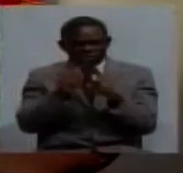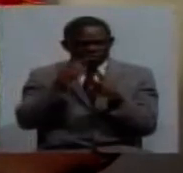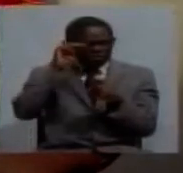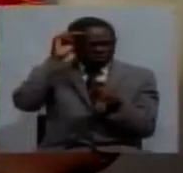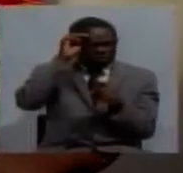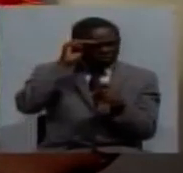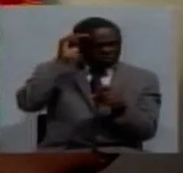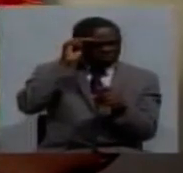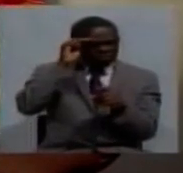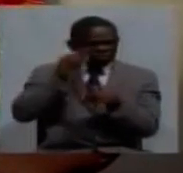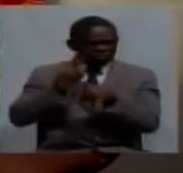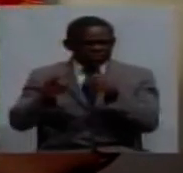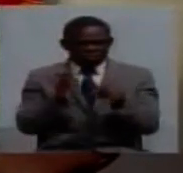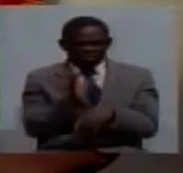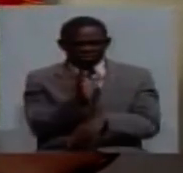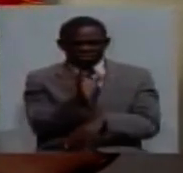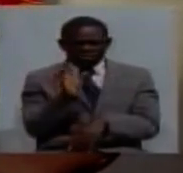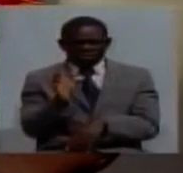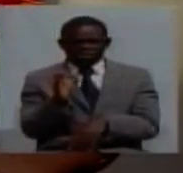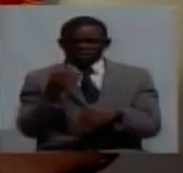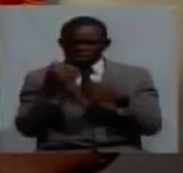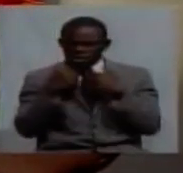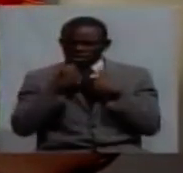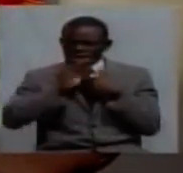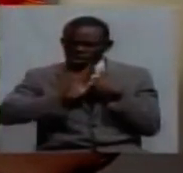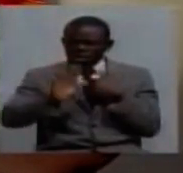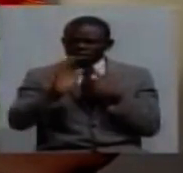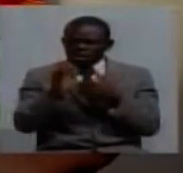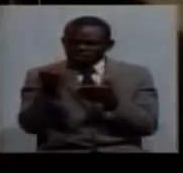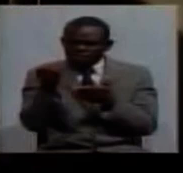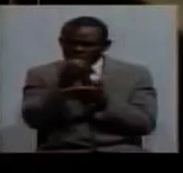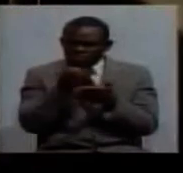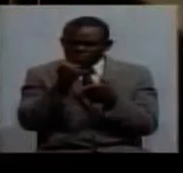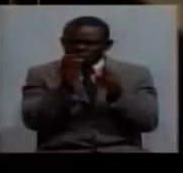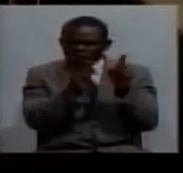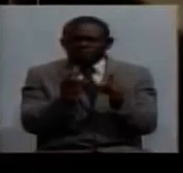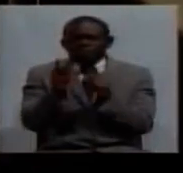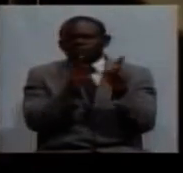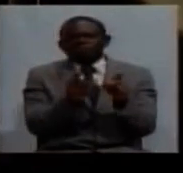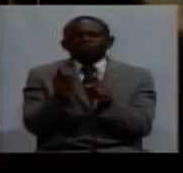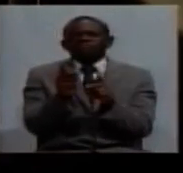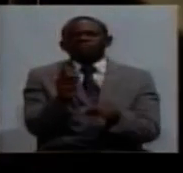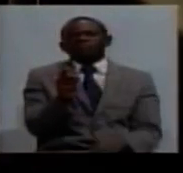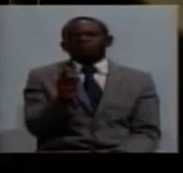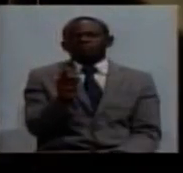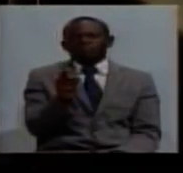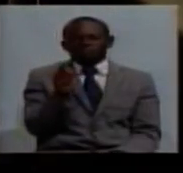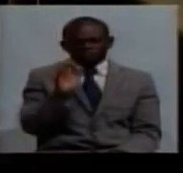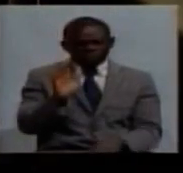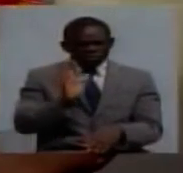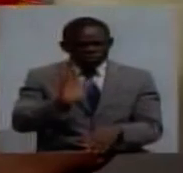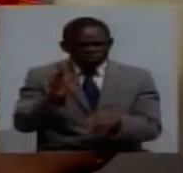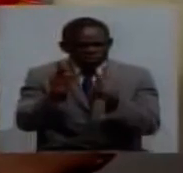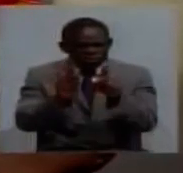their own specific institutional performance framework, from which will be drawn the